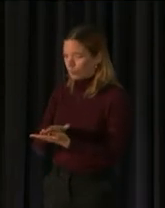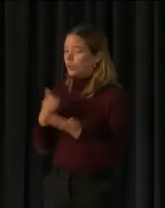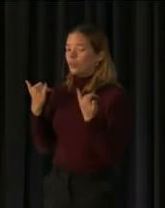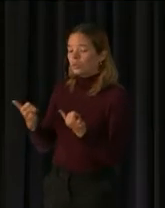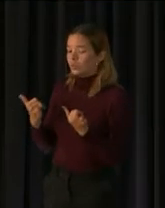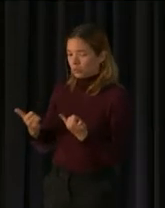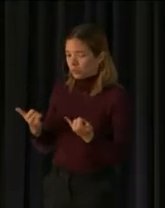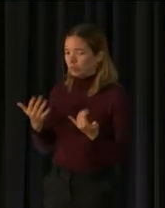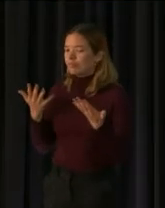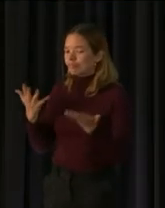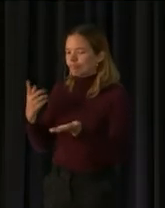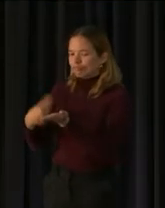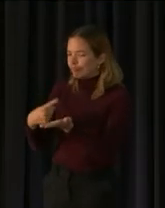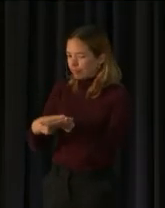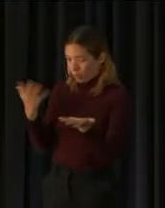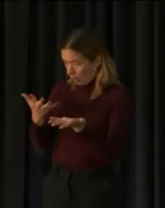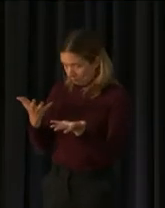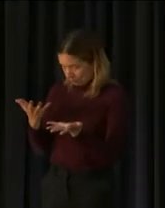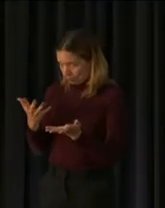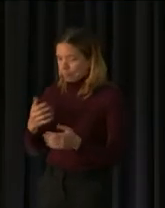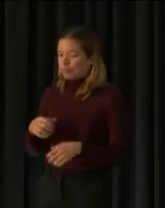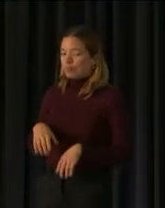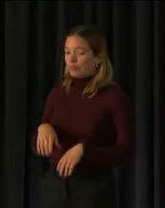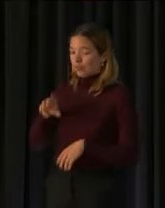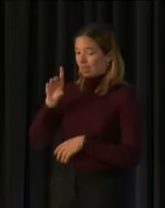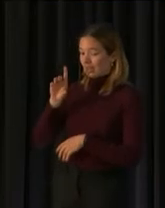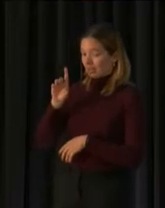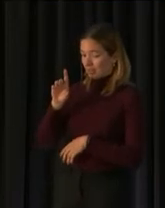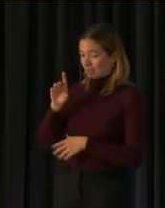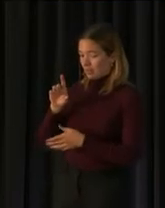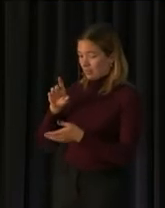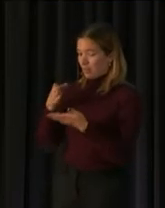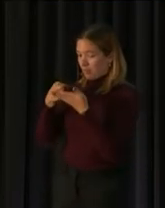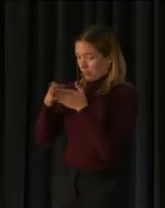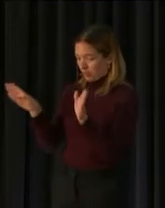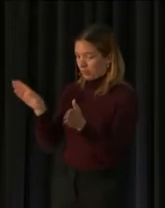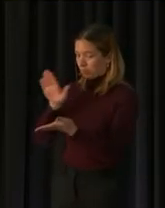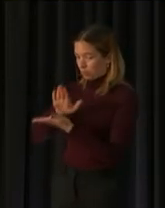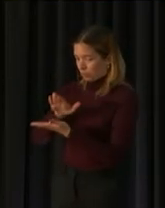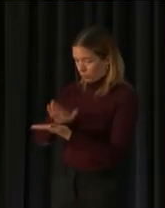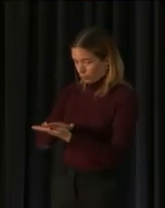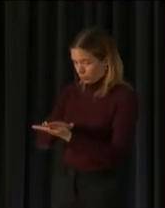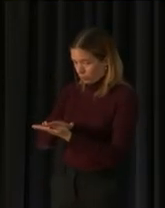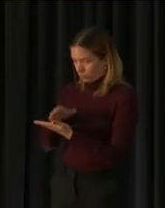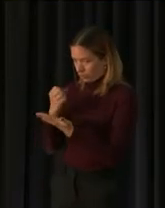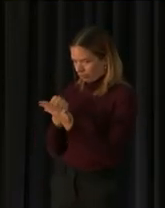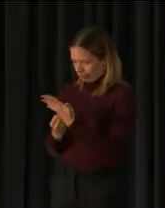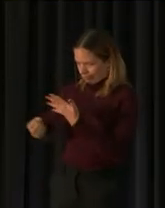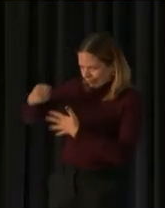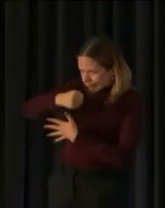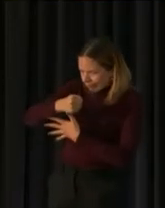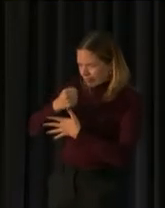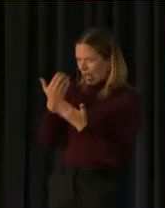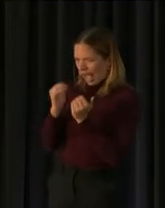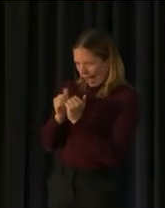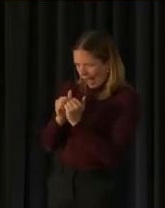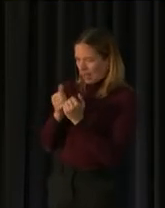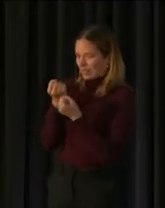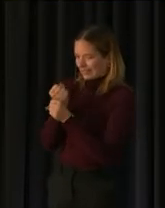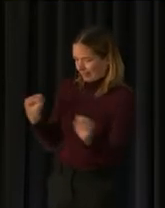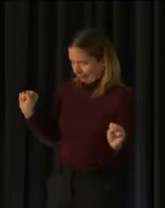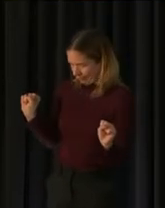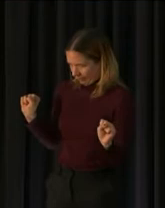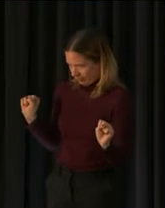and safety. And we chose questions tonight that we'll be responding to that we know that are important to